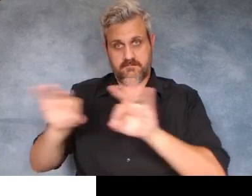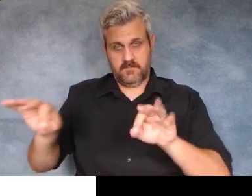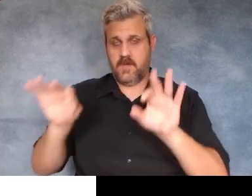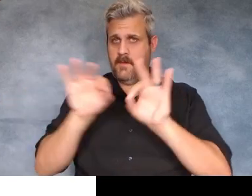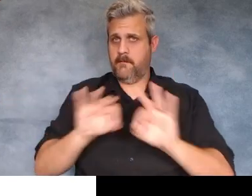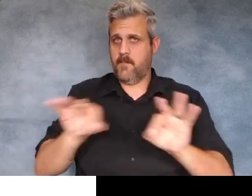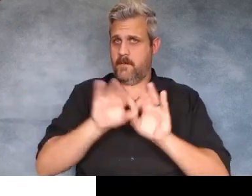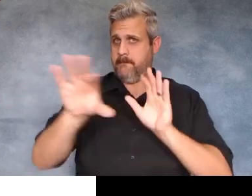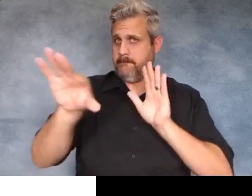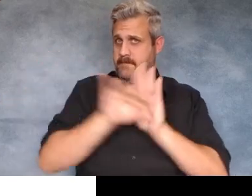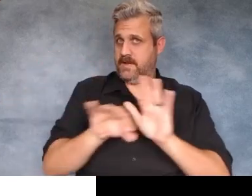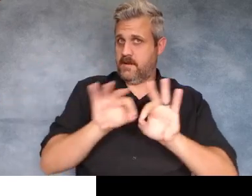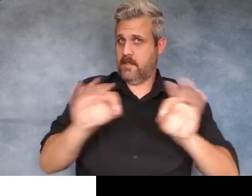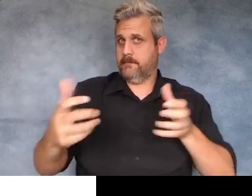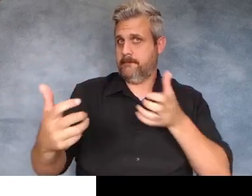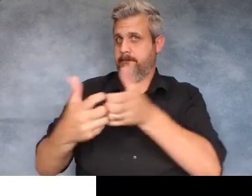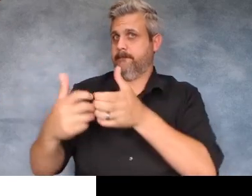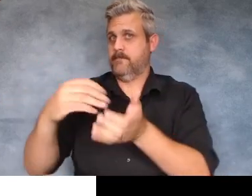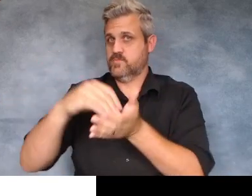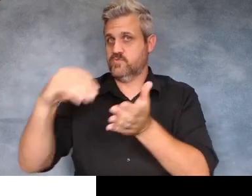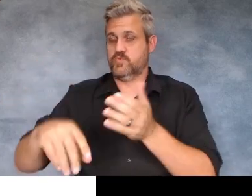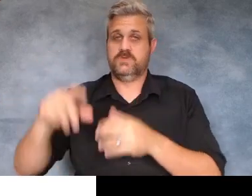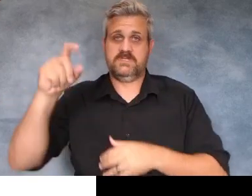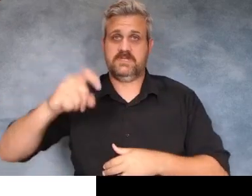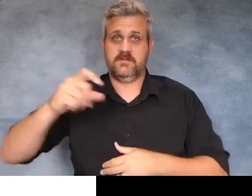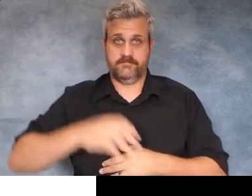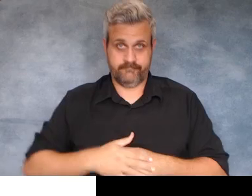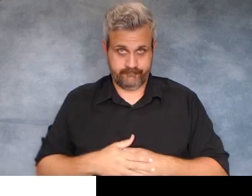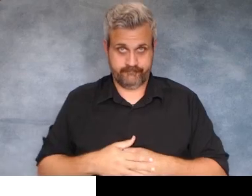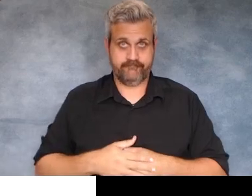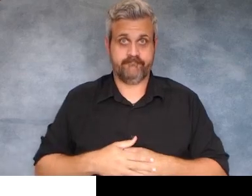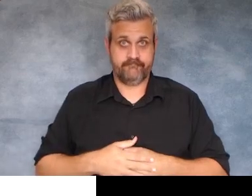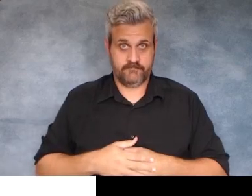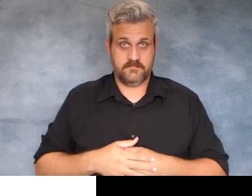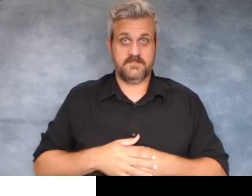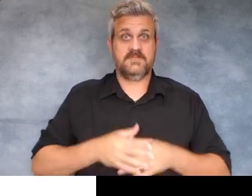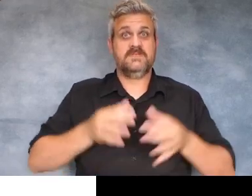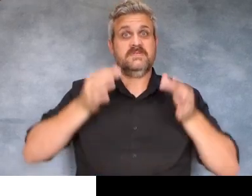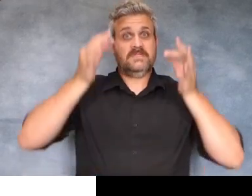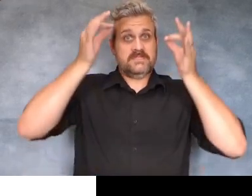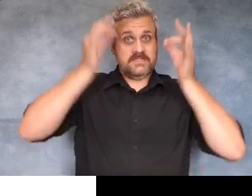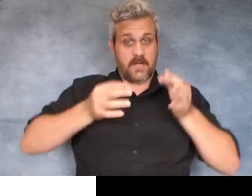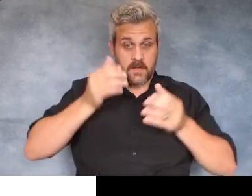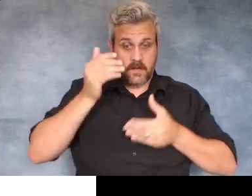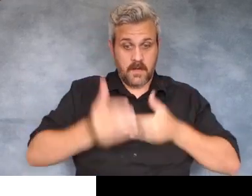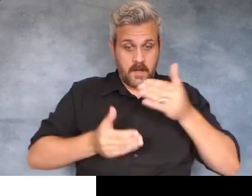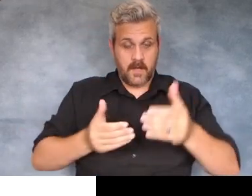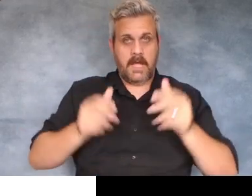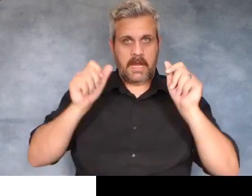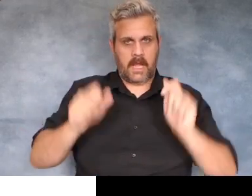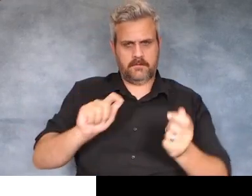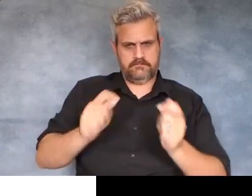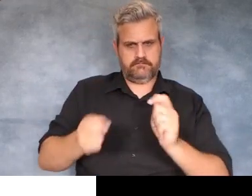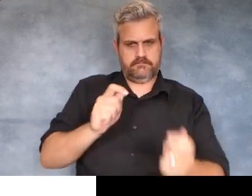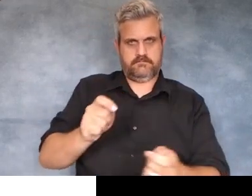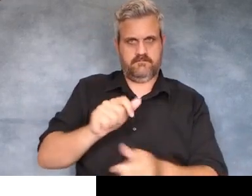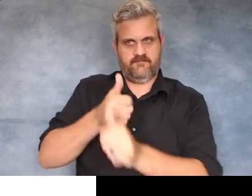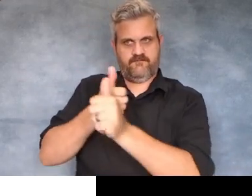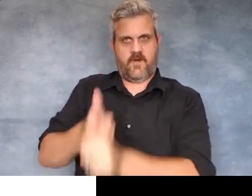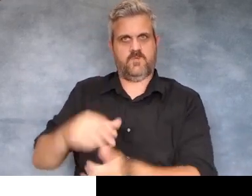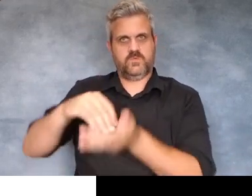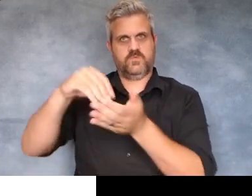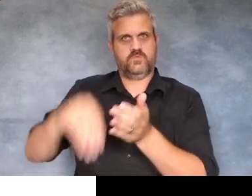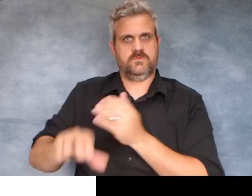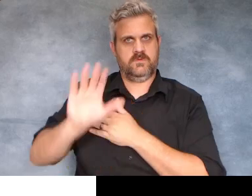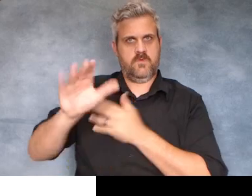option that best meets your student's needs. The decisions along the way may change based on the student's wants and needs and